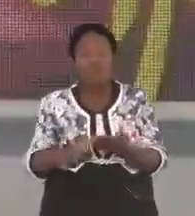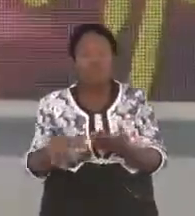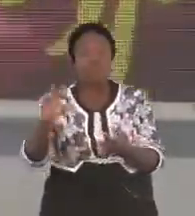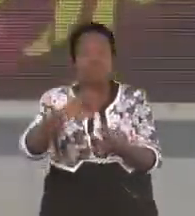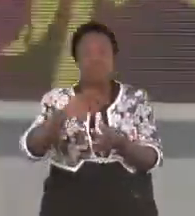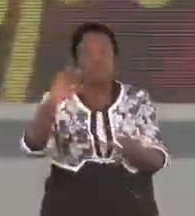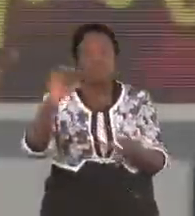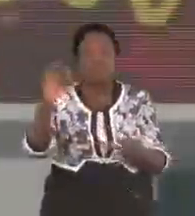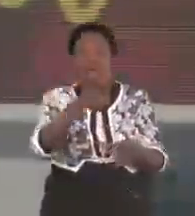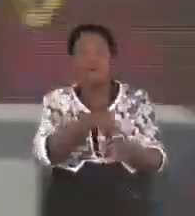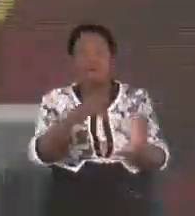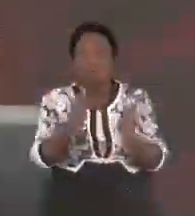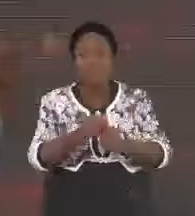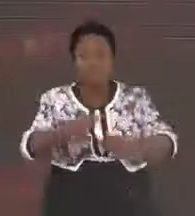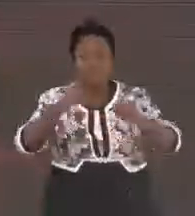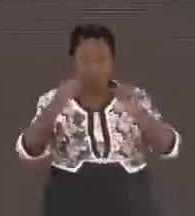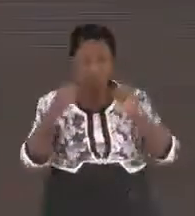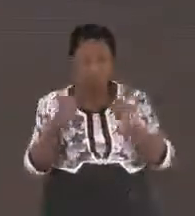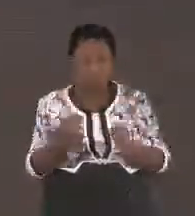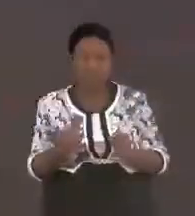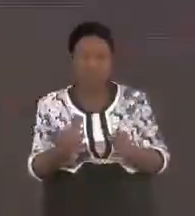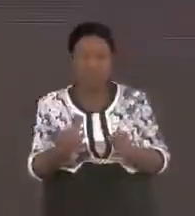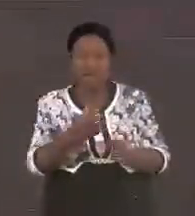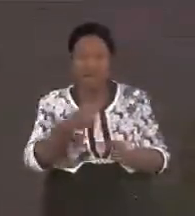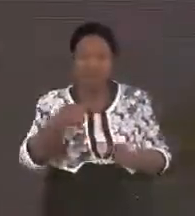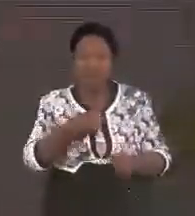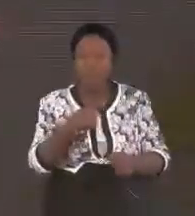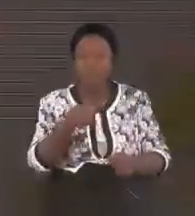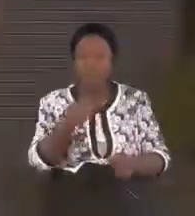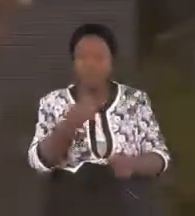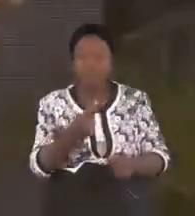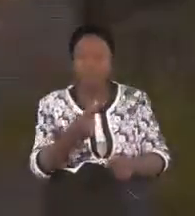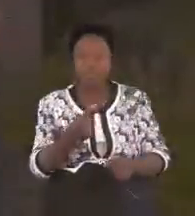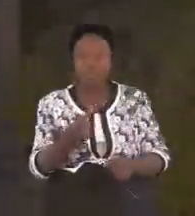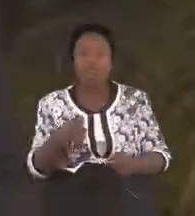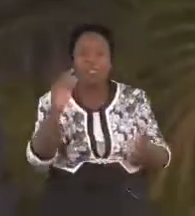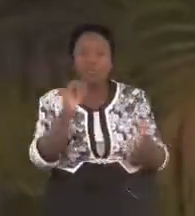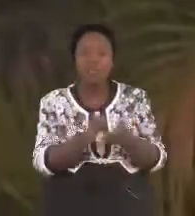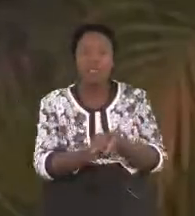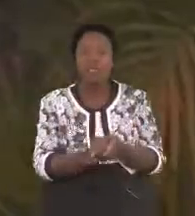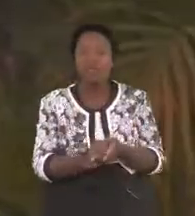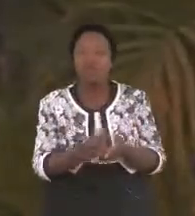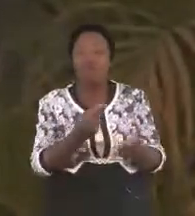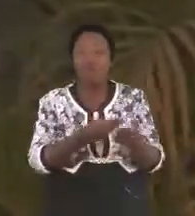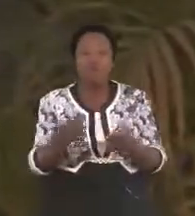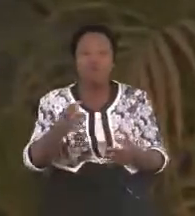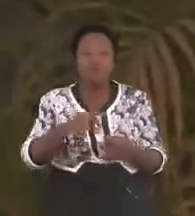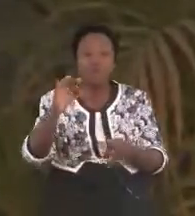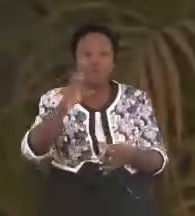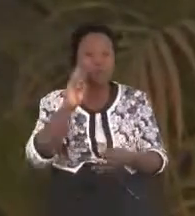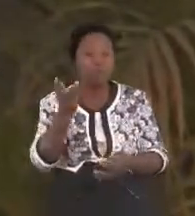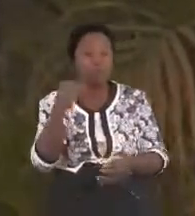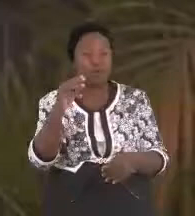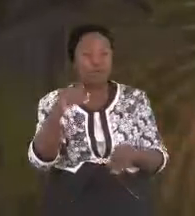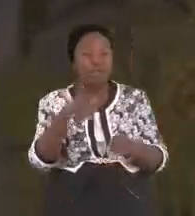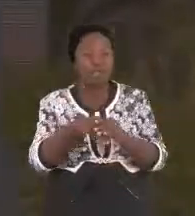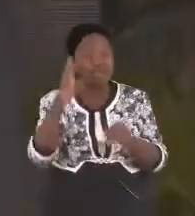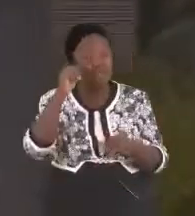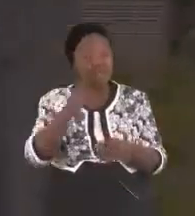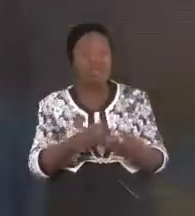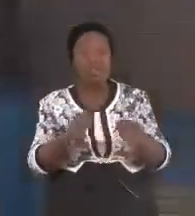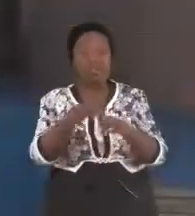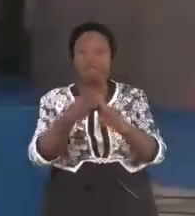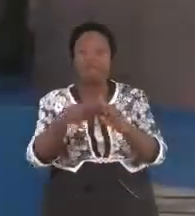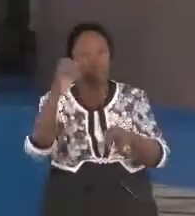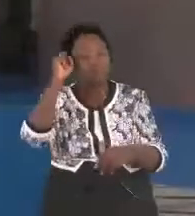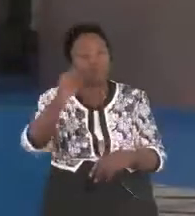we're told that Holy Ghost was in him even from his mother's womb. And the Holy Ghost